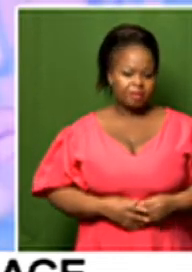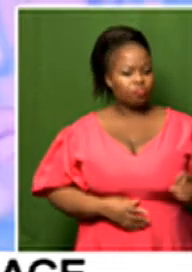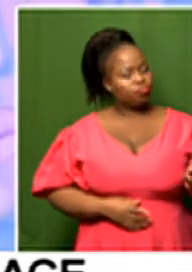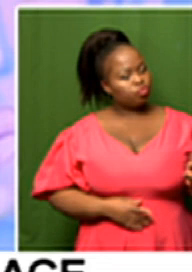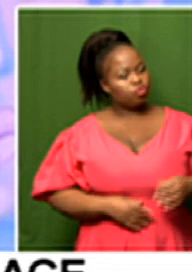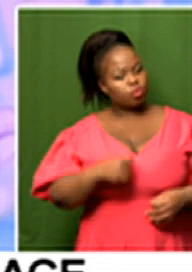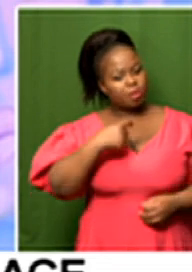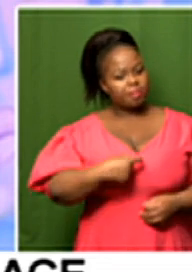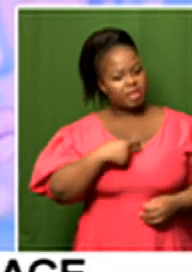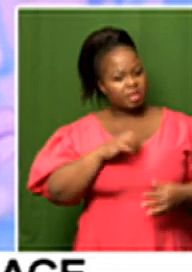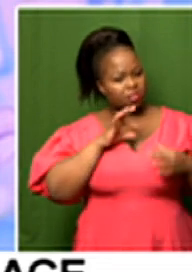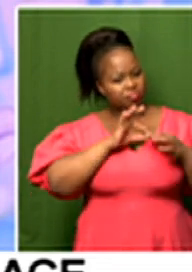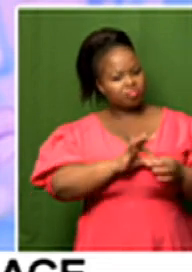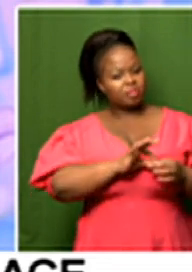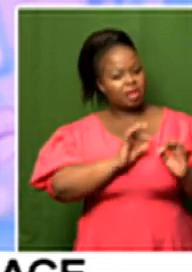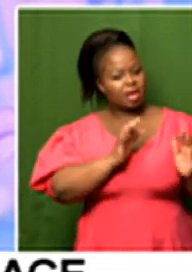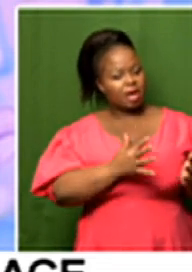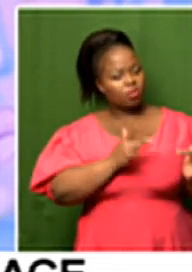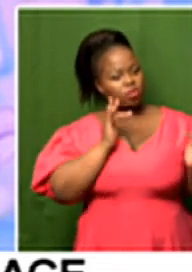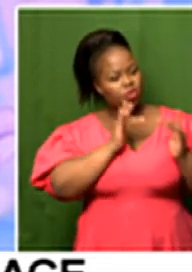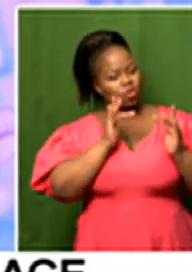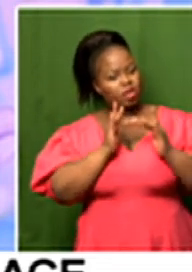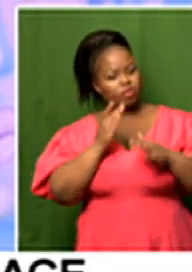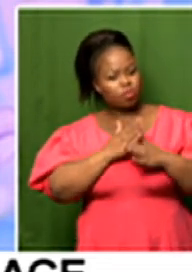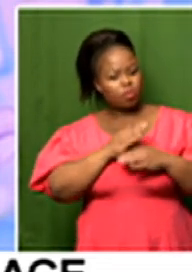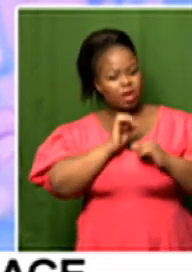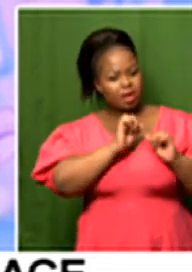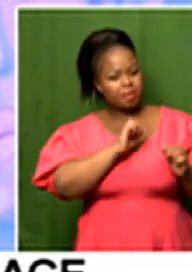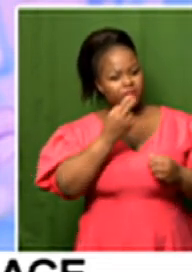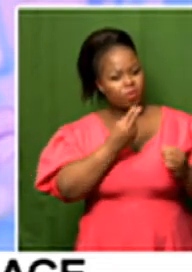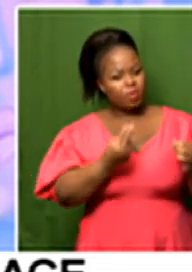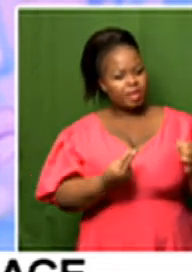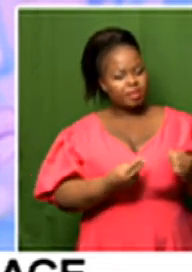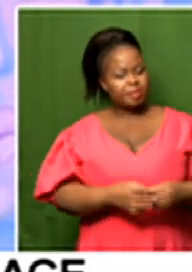personally relate to or connect with this artwork?